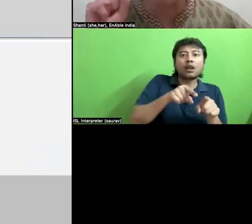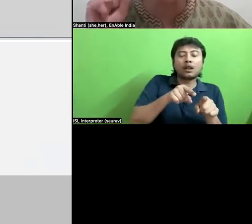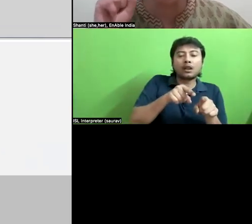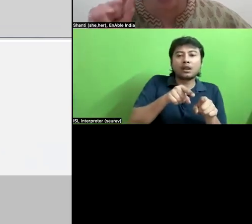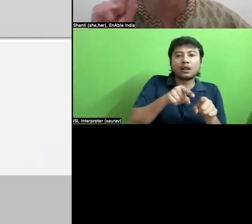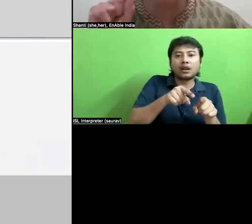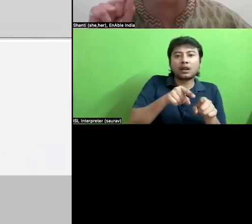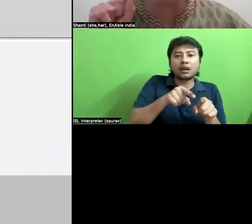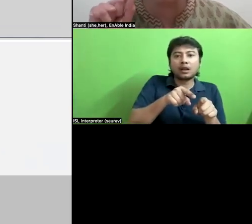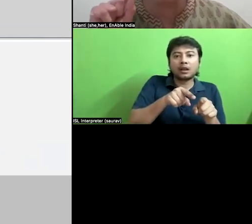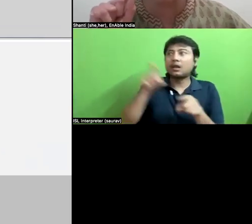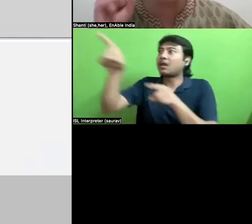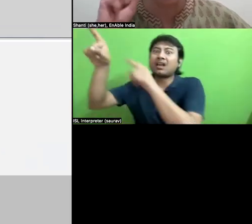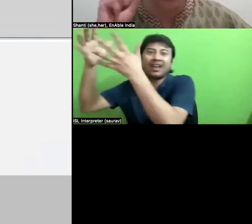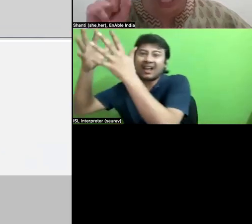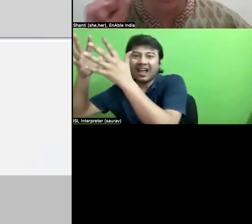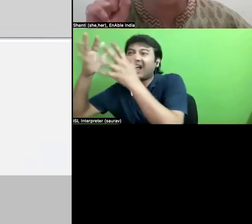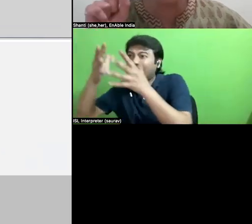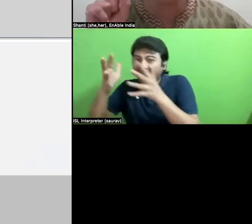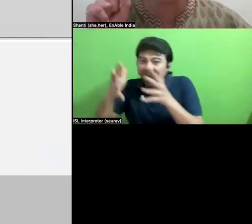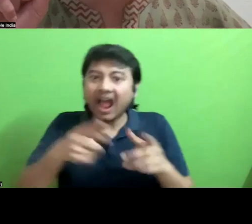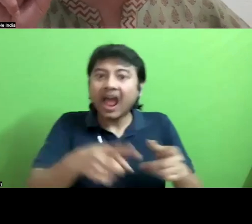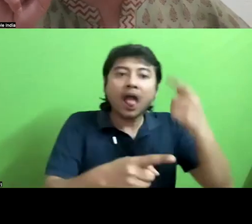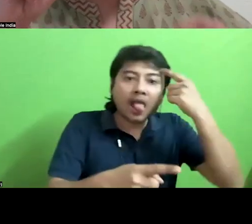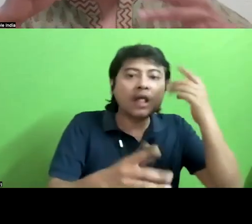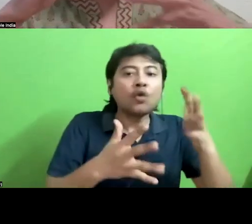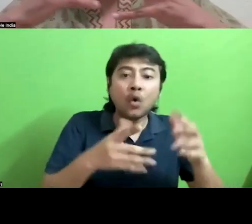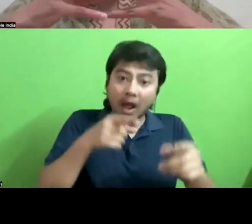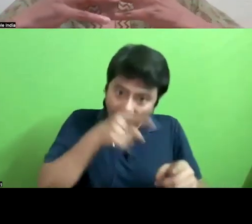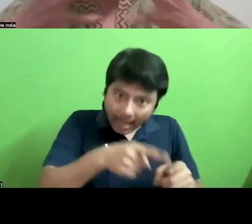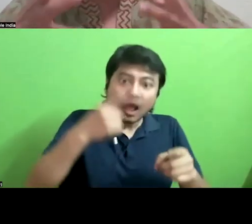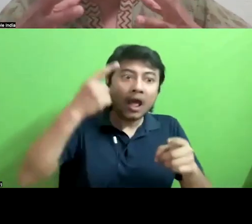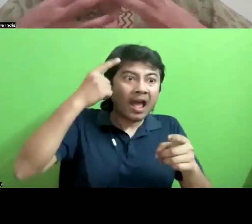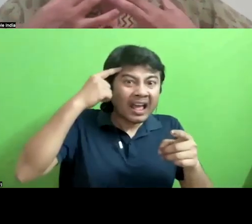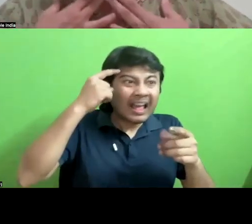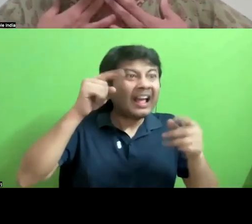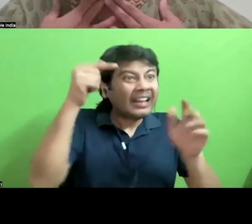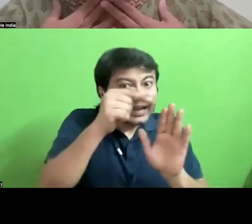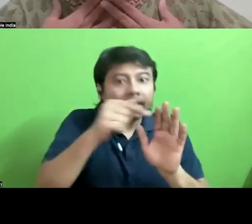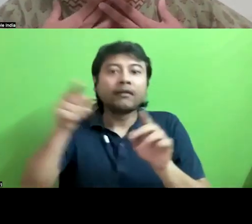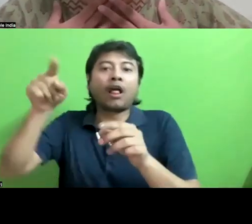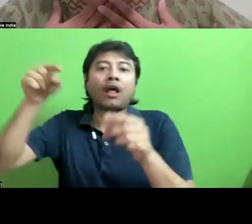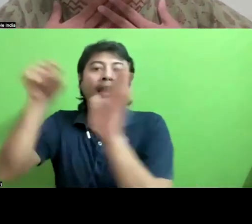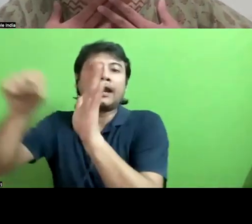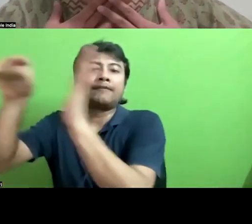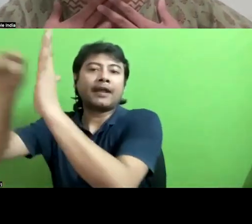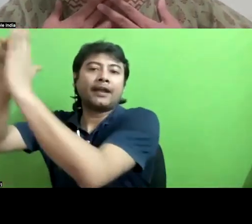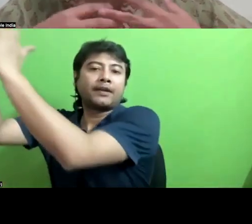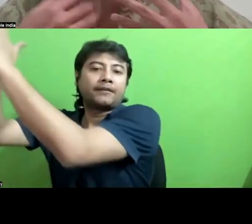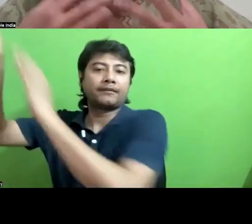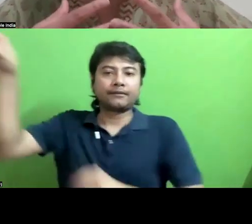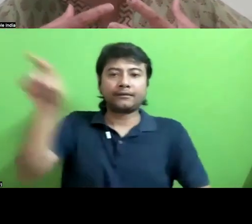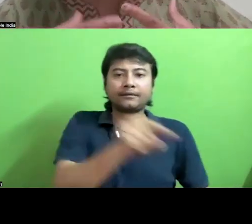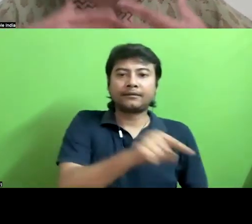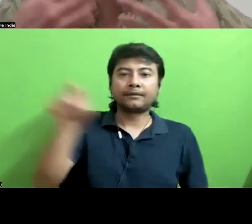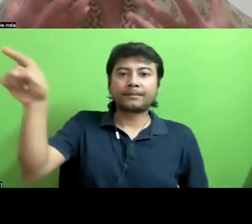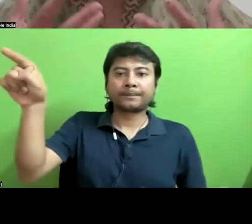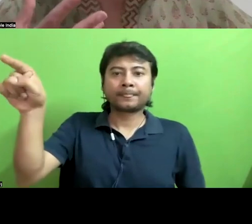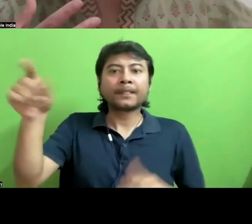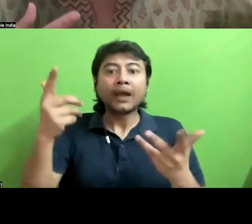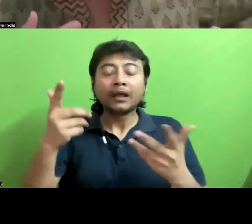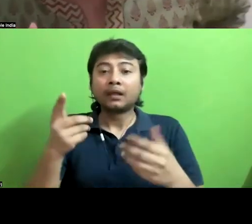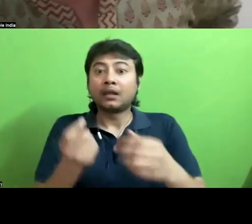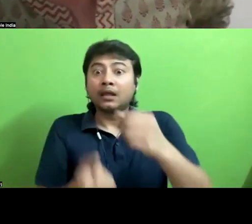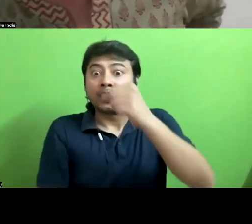When we have a problem or a challenge, we all feel, oh my God, what's going to happen? And very often, if